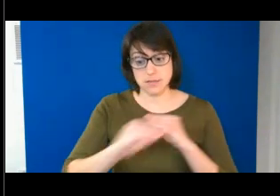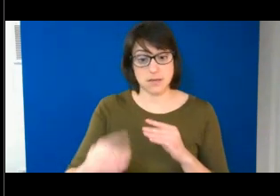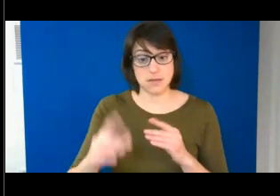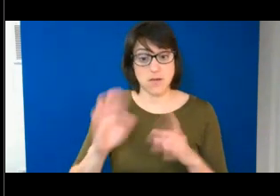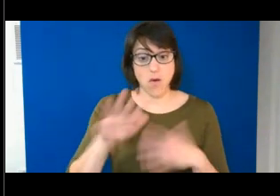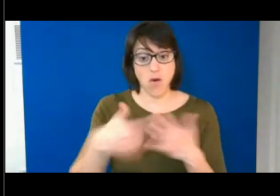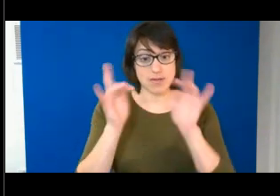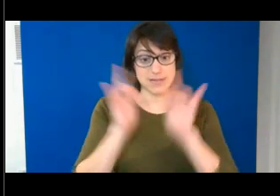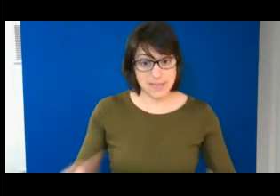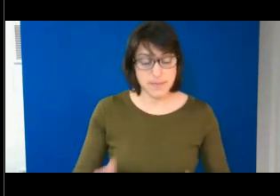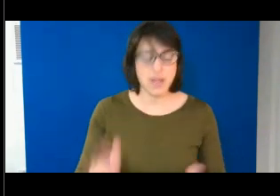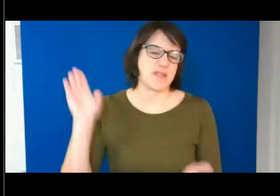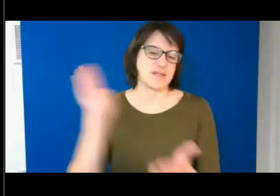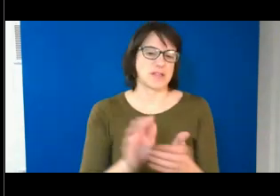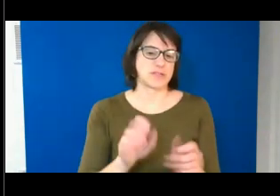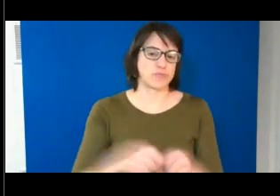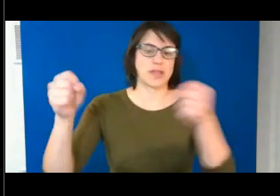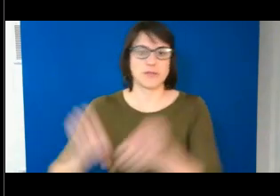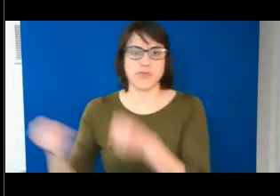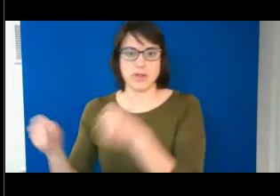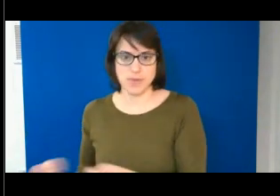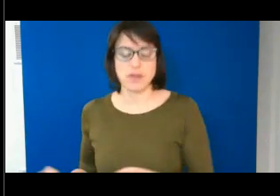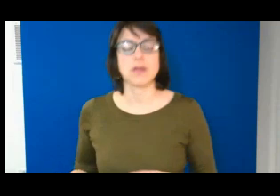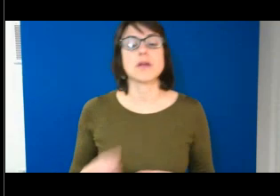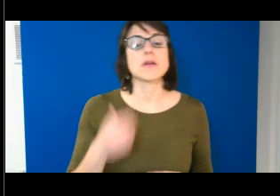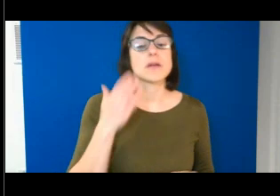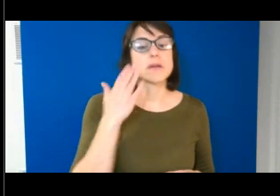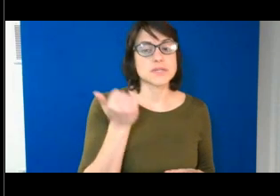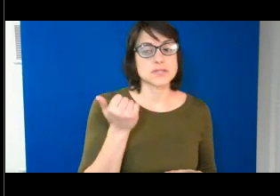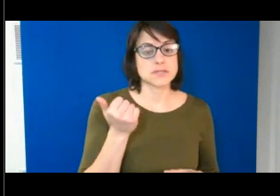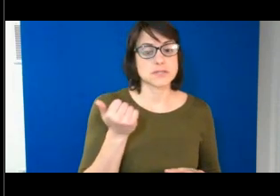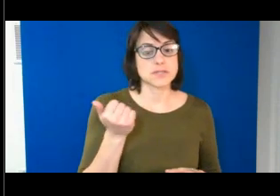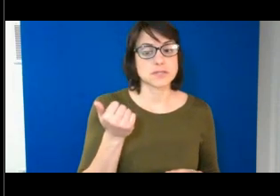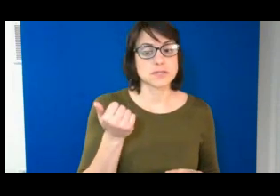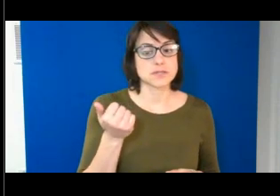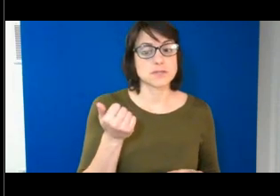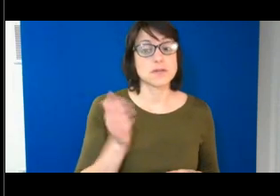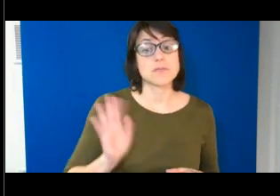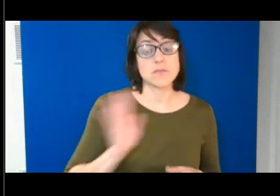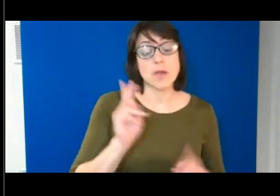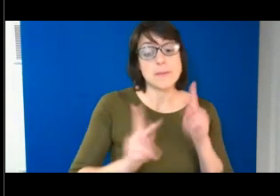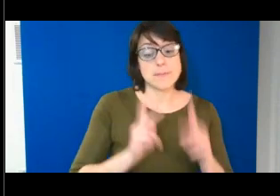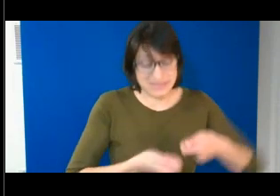people are digging this with shovels. So rather with this technology, you take it all at once